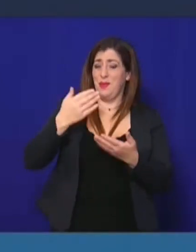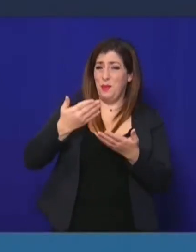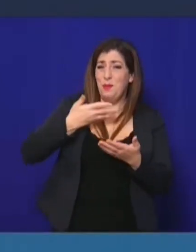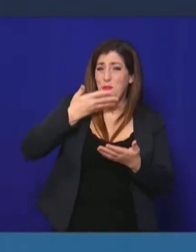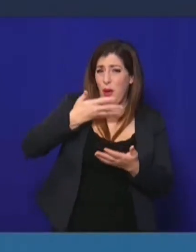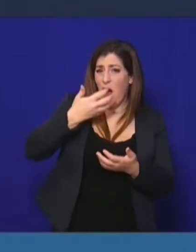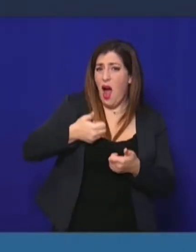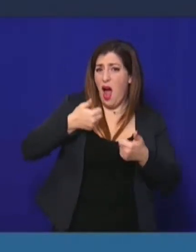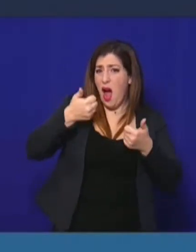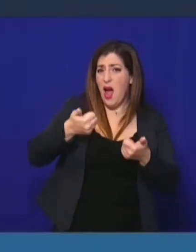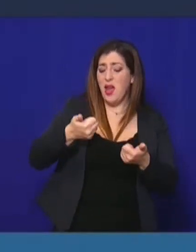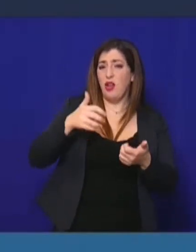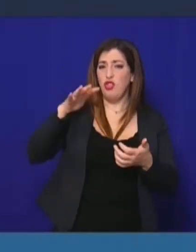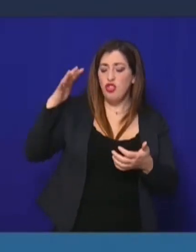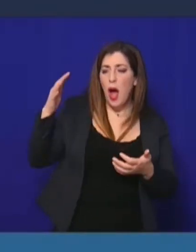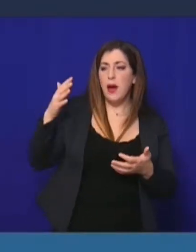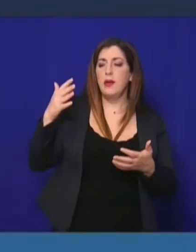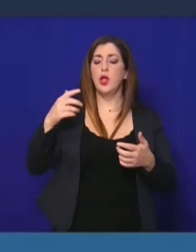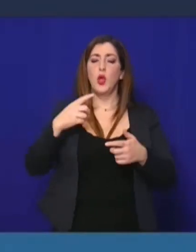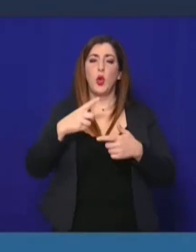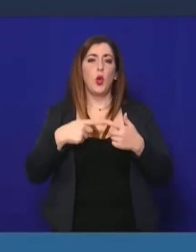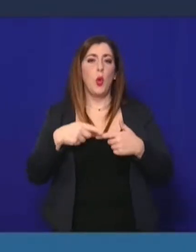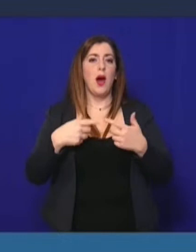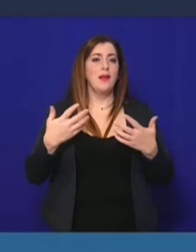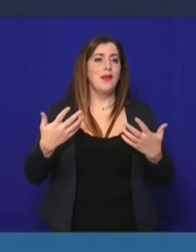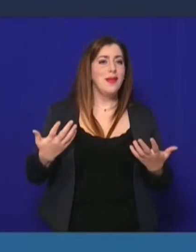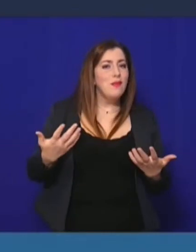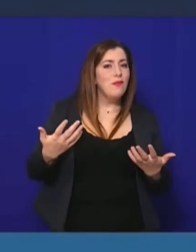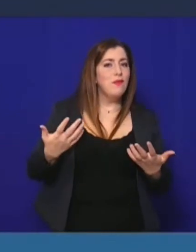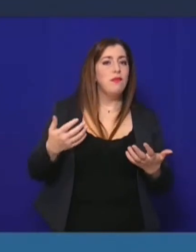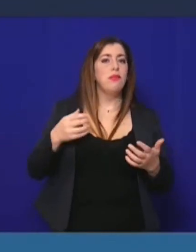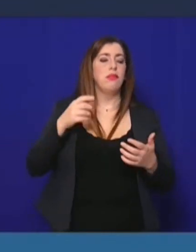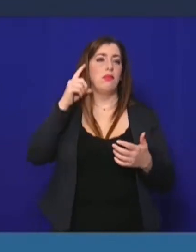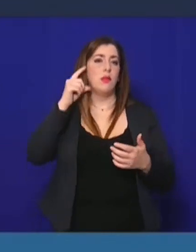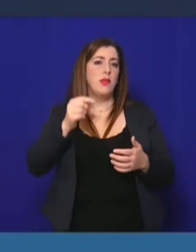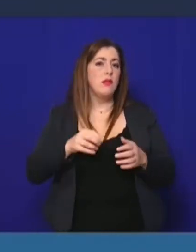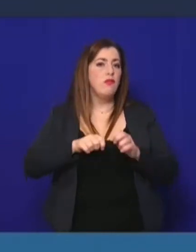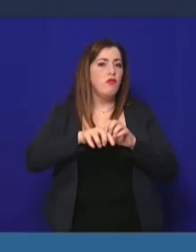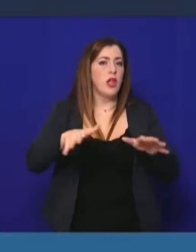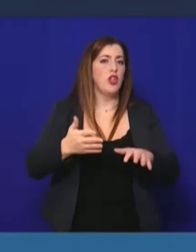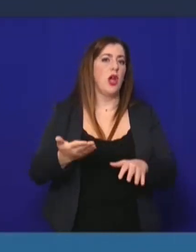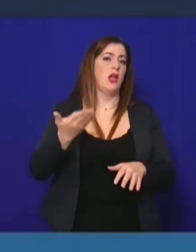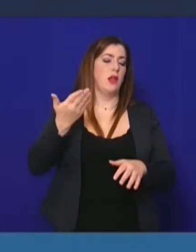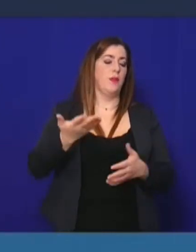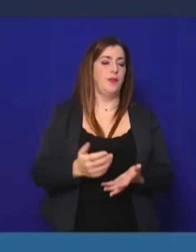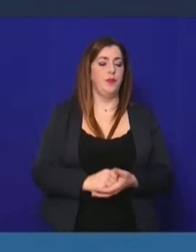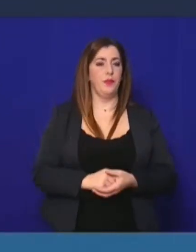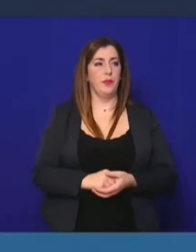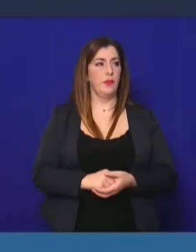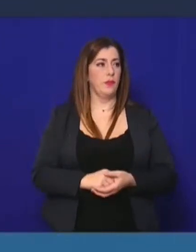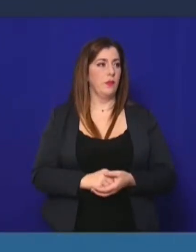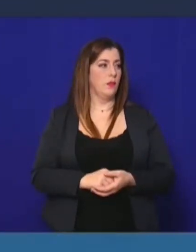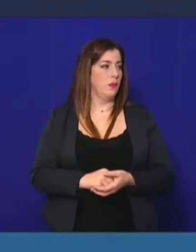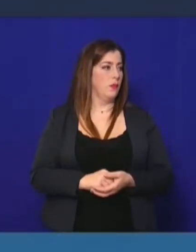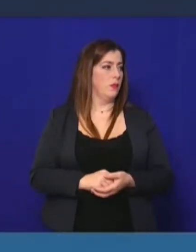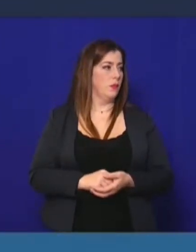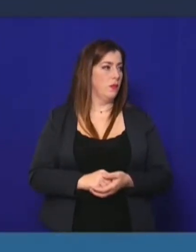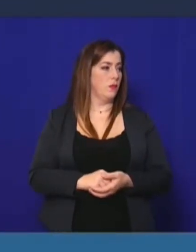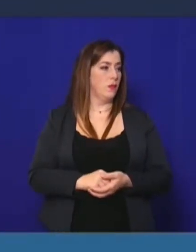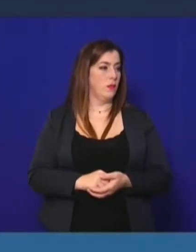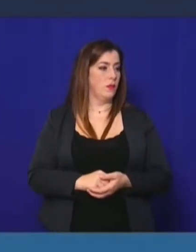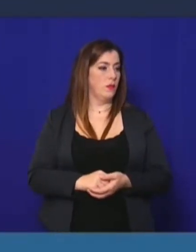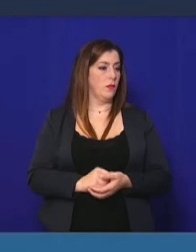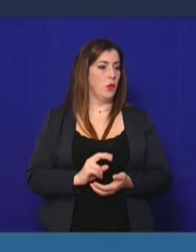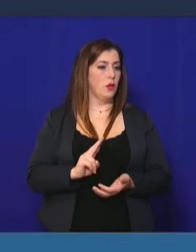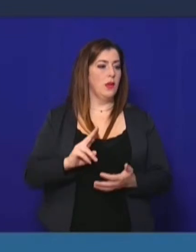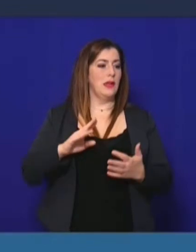would be, could you maybe highlight the difference from the old strain to the UK version, apart from early